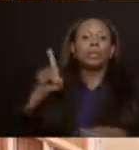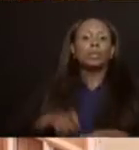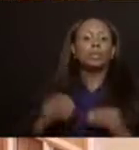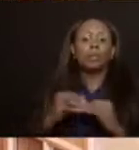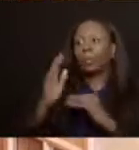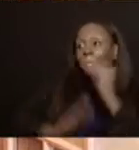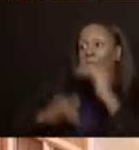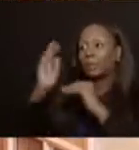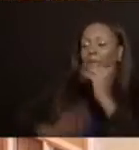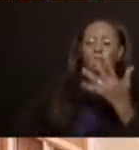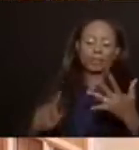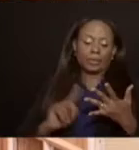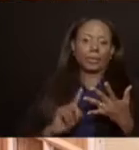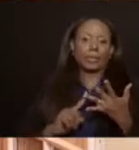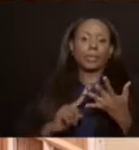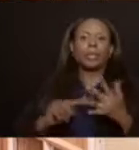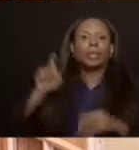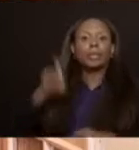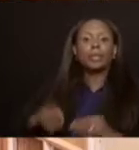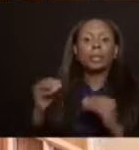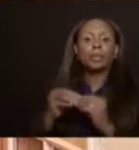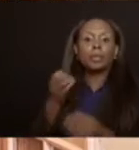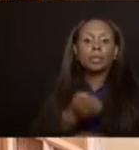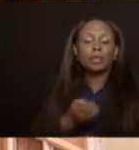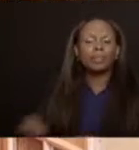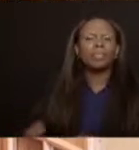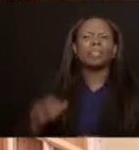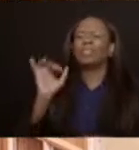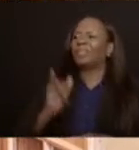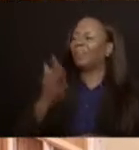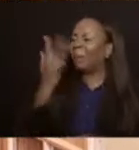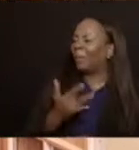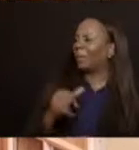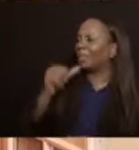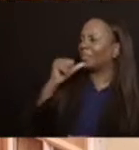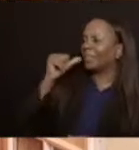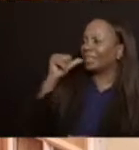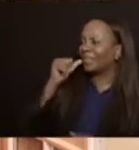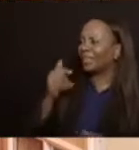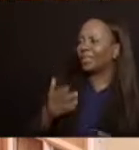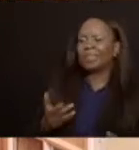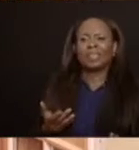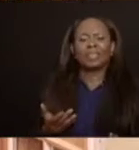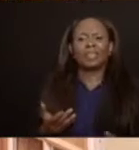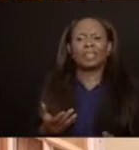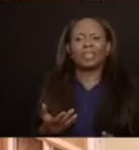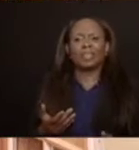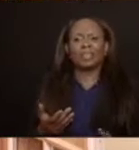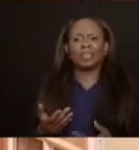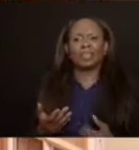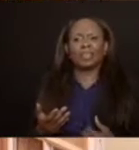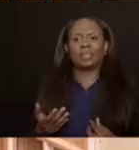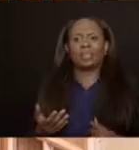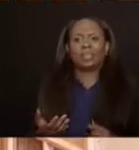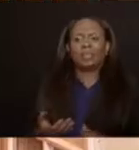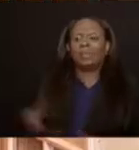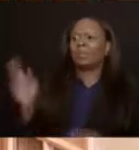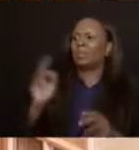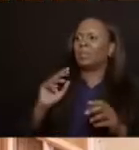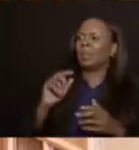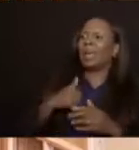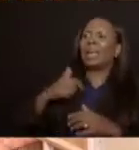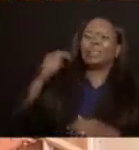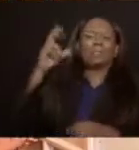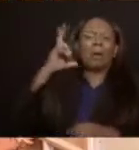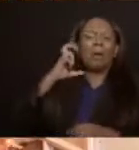equipment. And believe you me, that is why I was so dismayed yesterday when it was suggested that we had a shortage of ventilators, when in truth